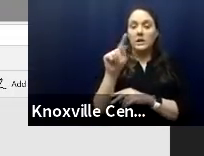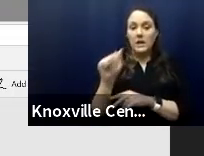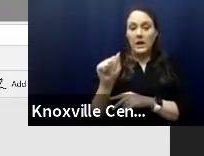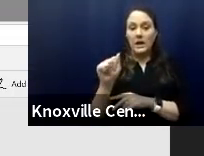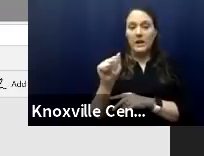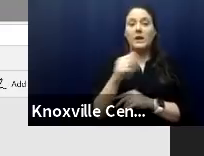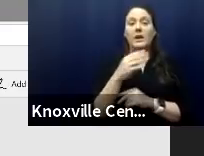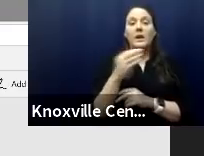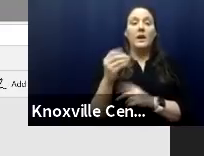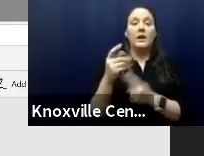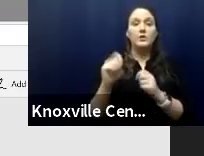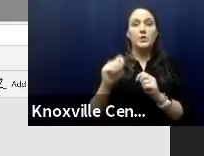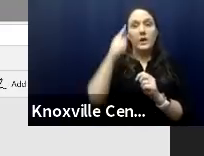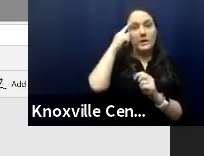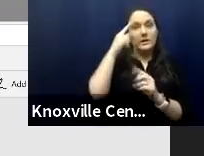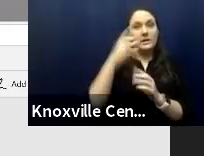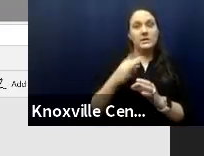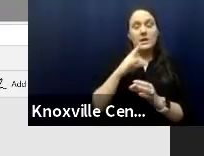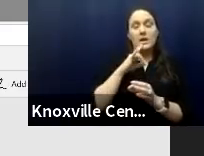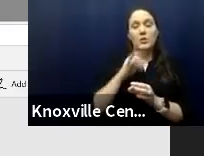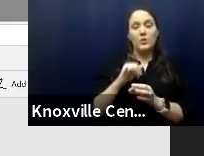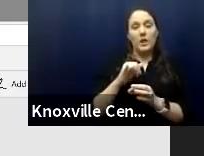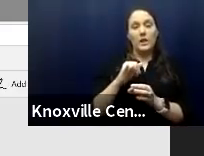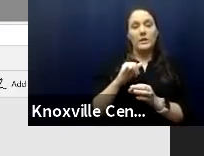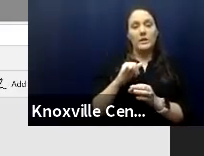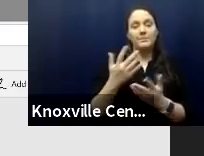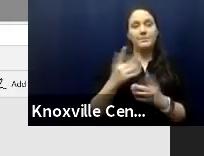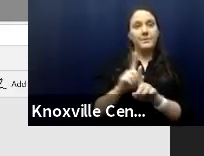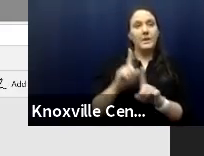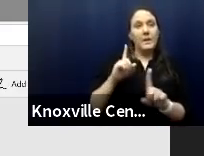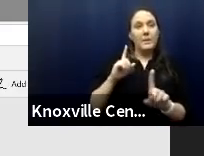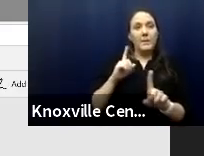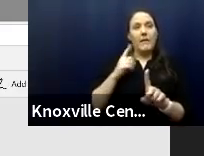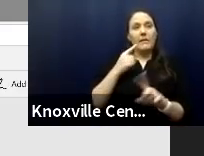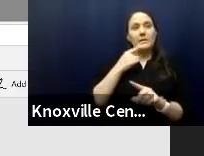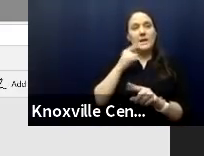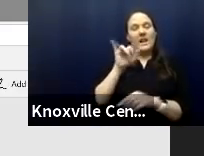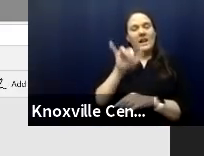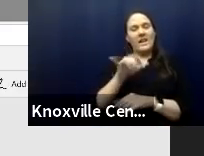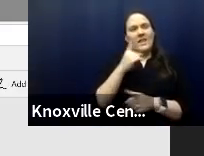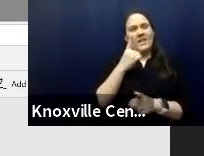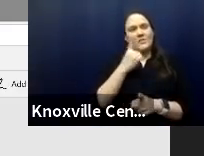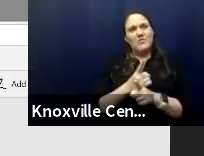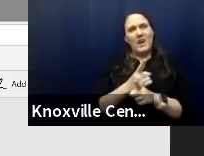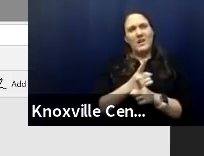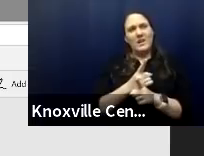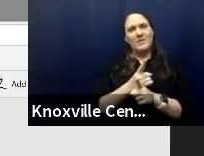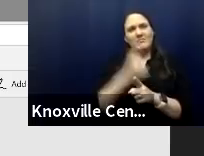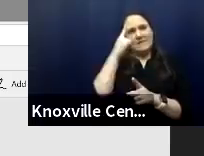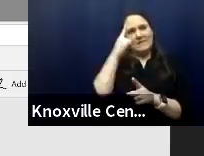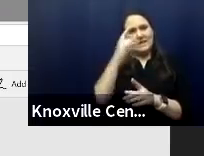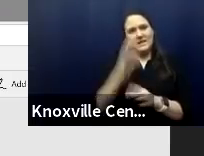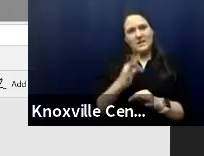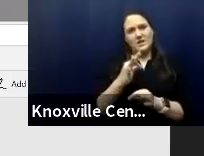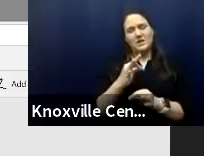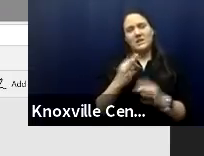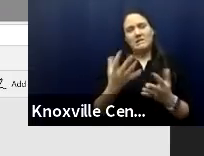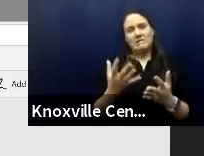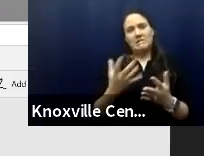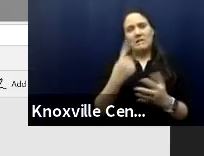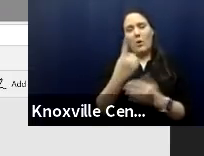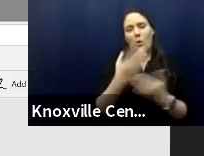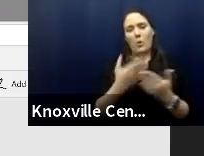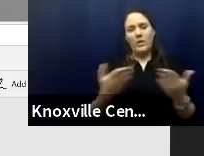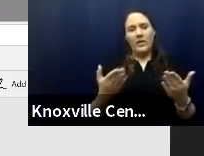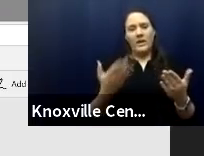trying to decide really, and stepping back and saying, was this the right move to make as the one thing to layer on top